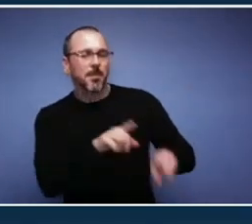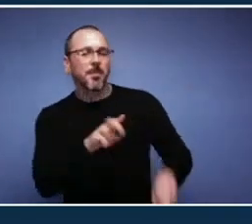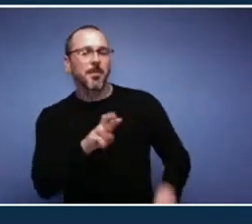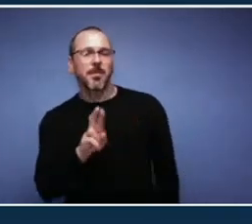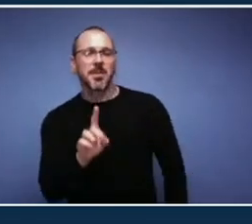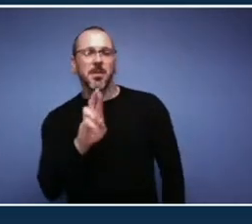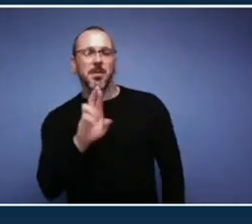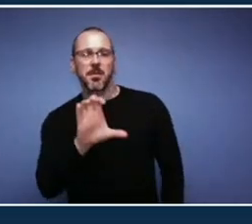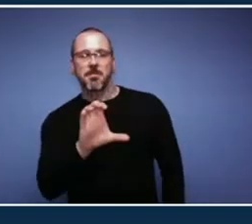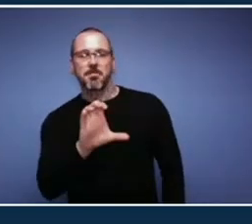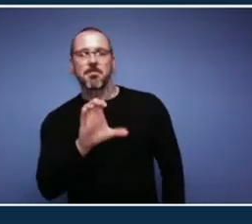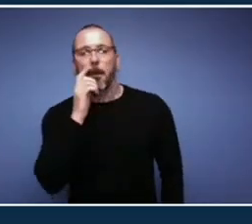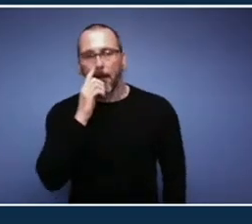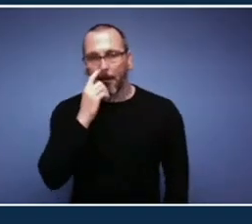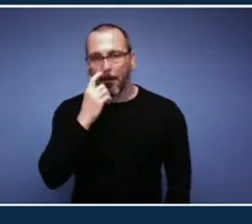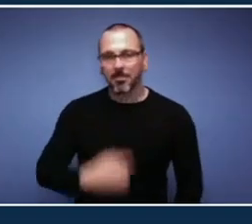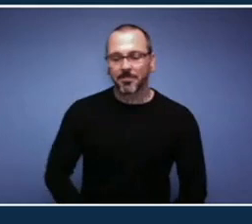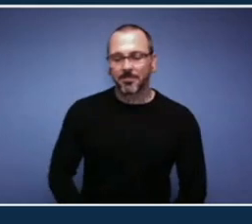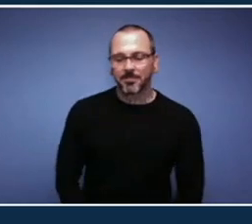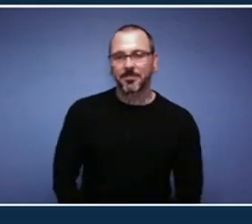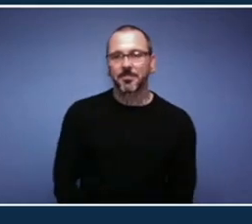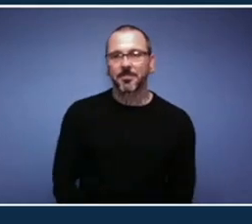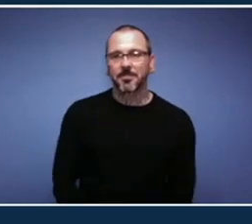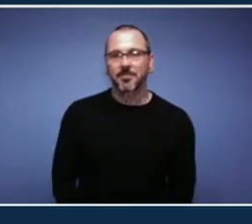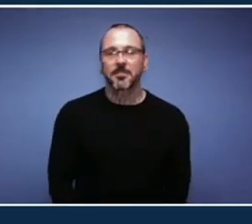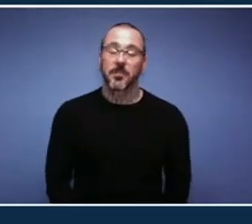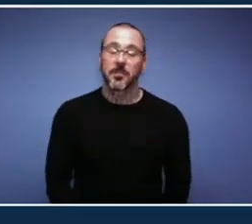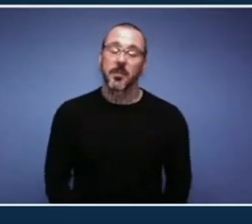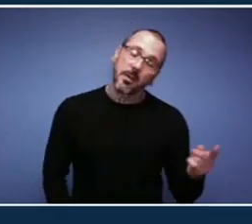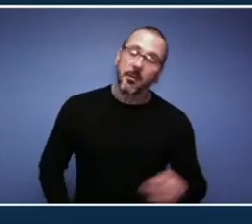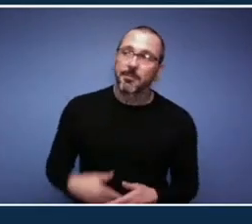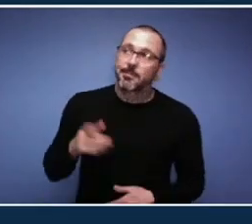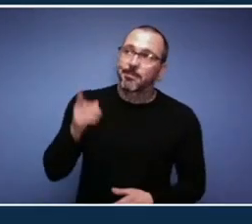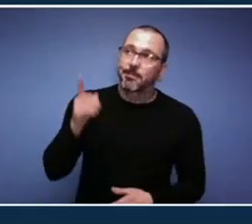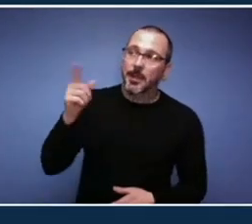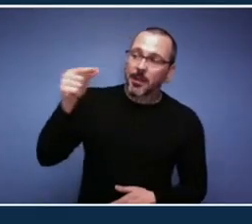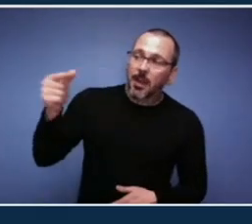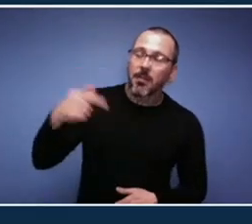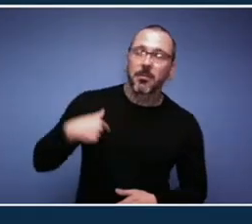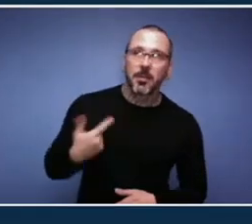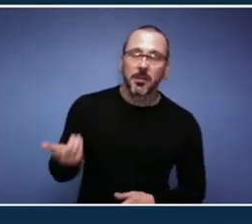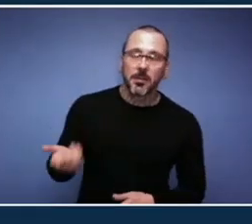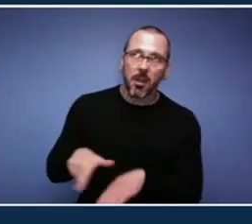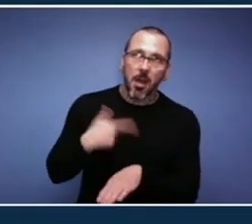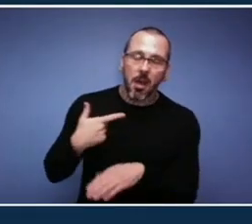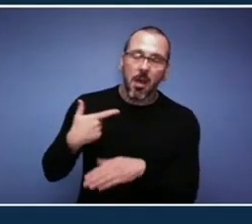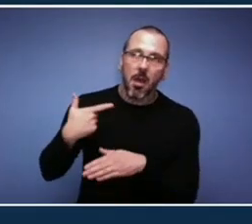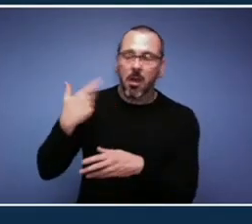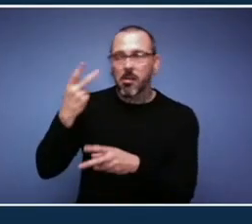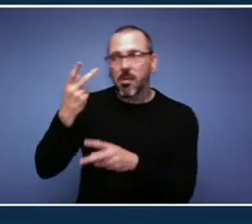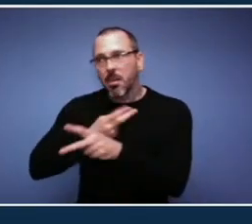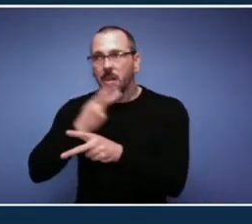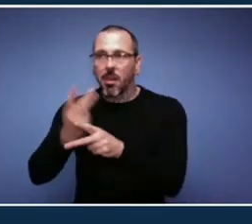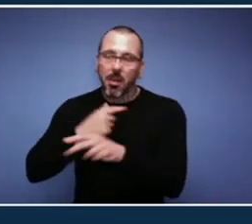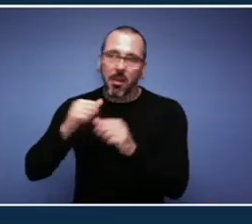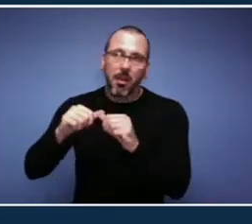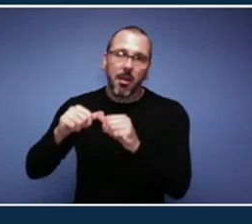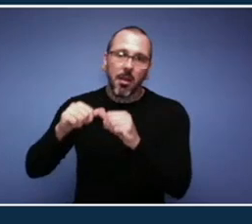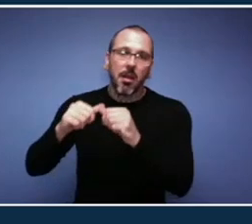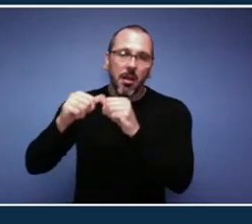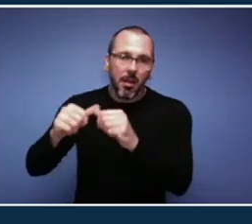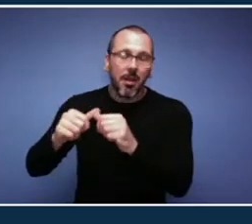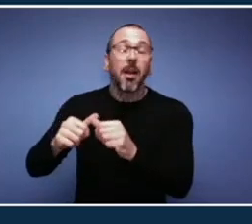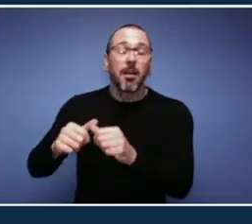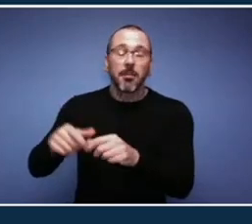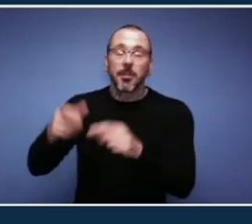did the second time. So it took them a while, but they did eventually get it right. Yeah. And the court did find, like, among